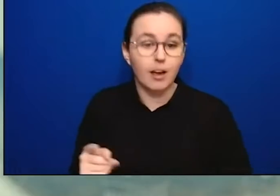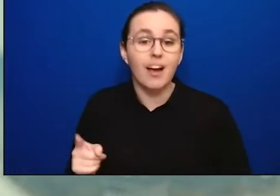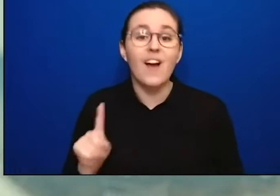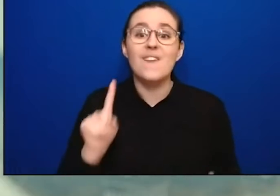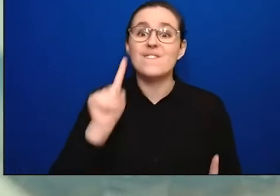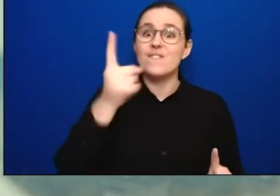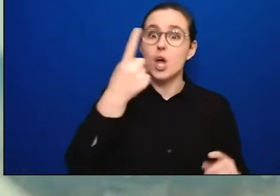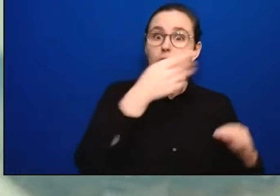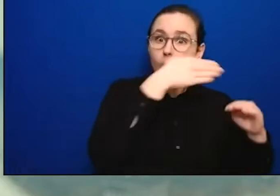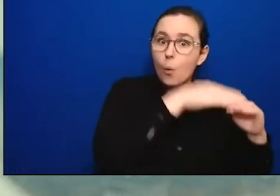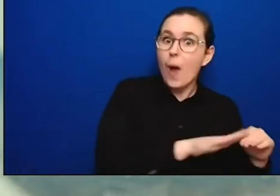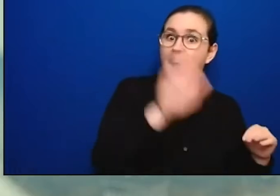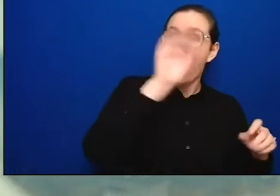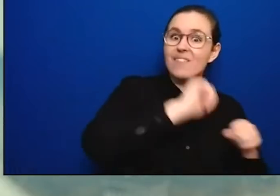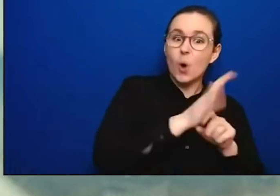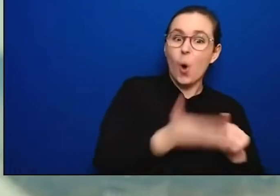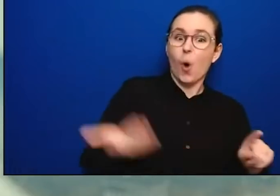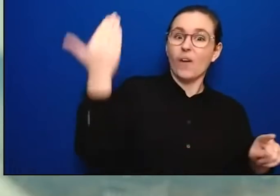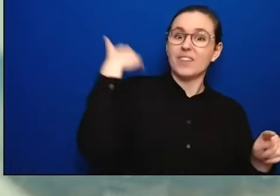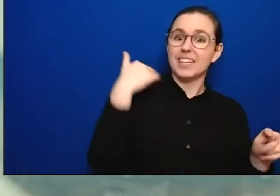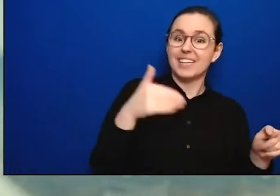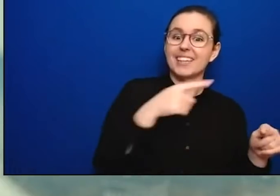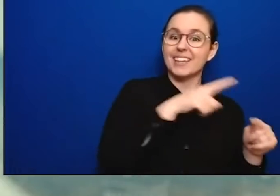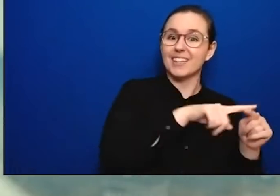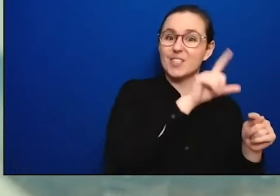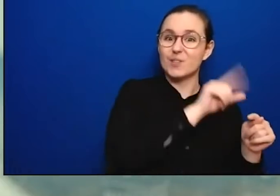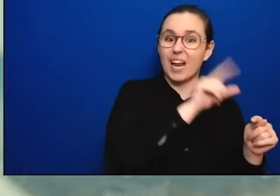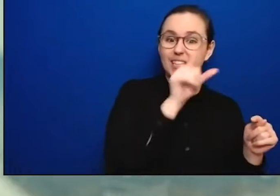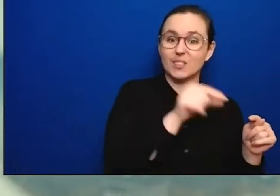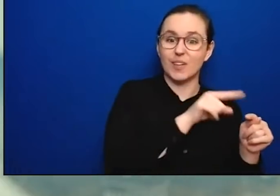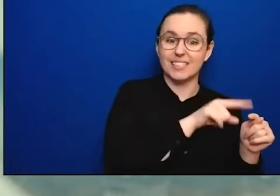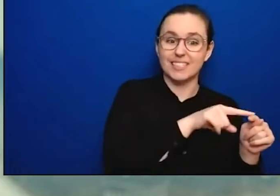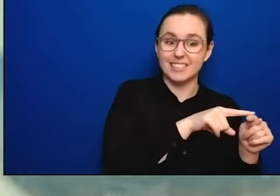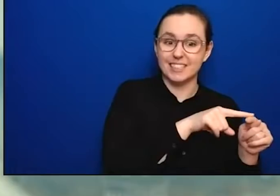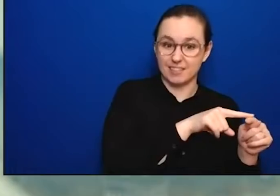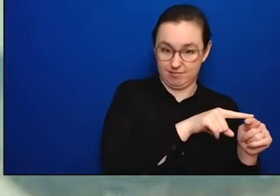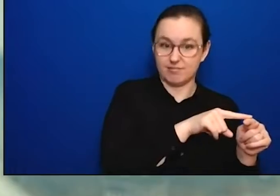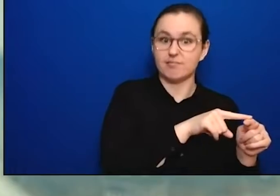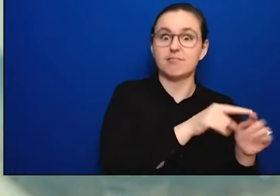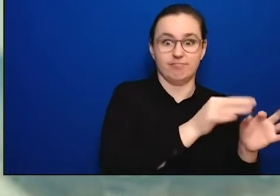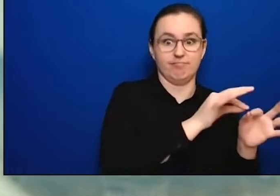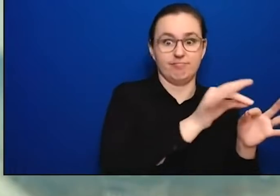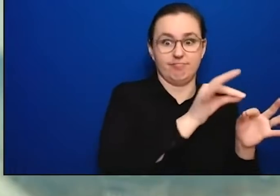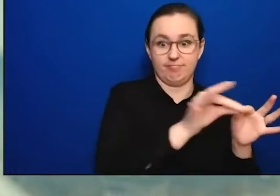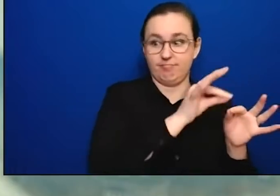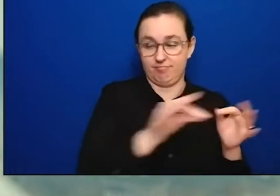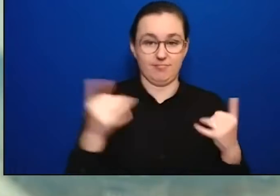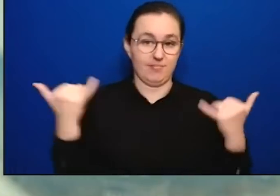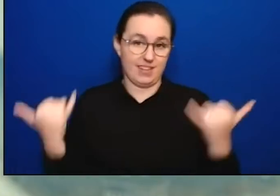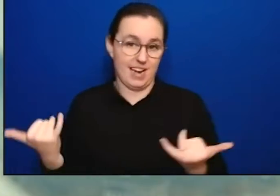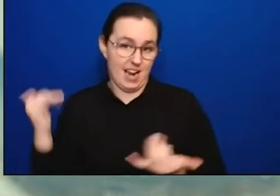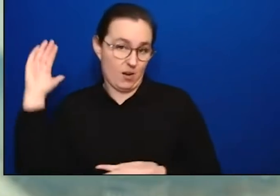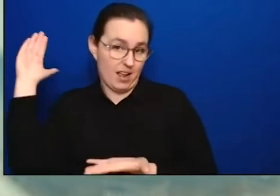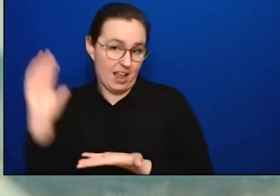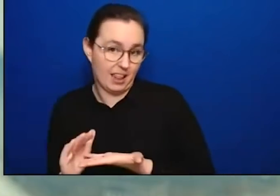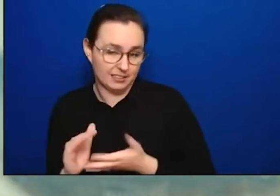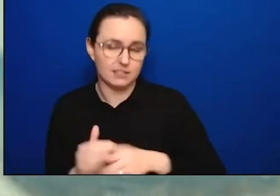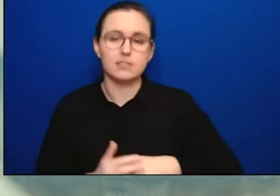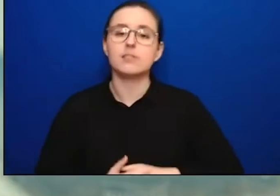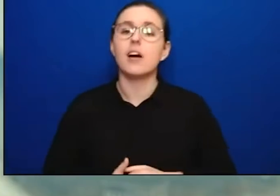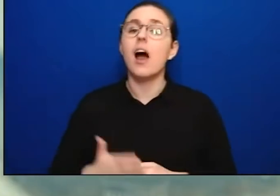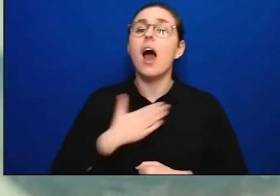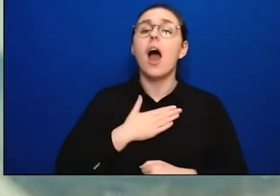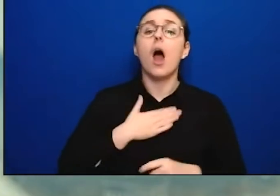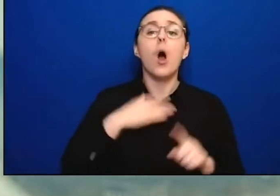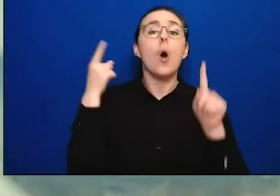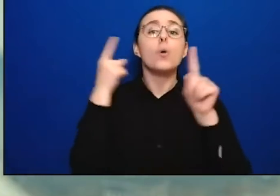the first wave in April and in May of 2020. At that time, there were significantly more surgeries postponed. We